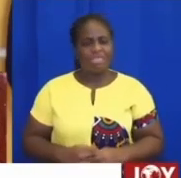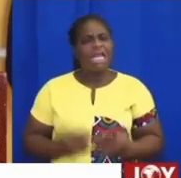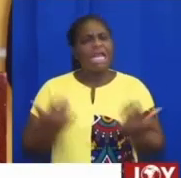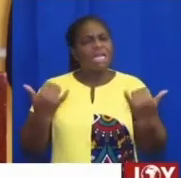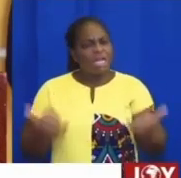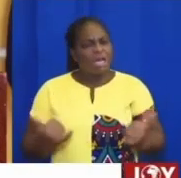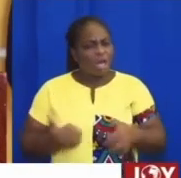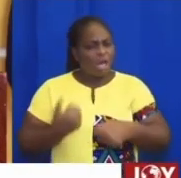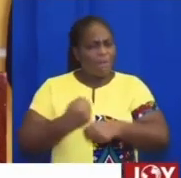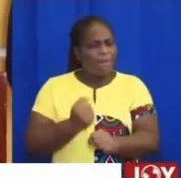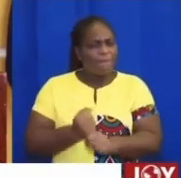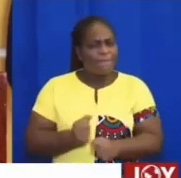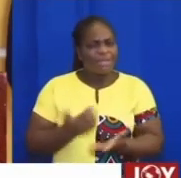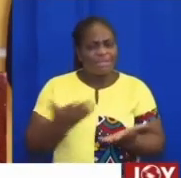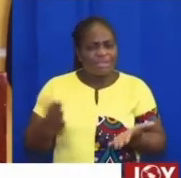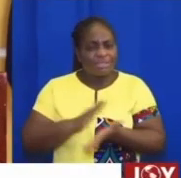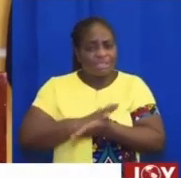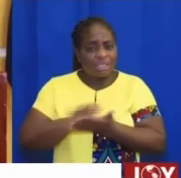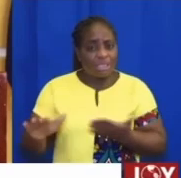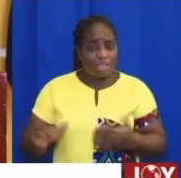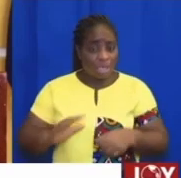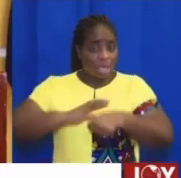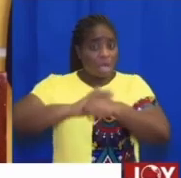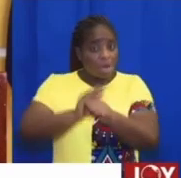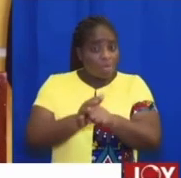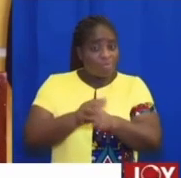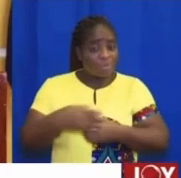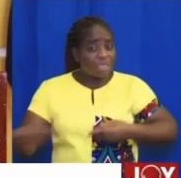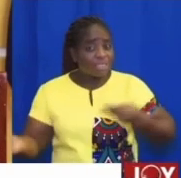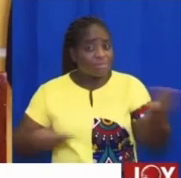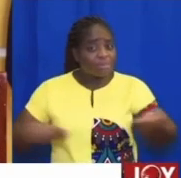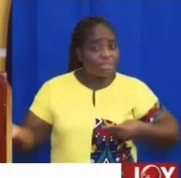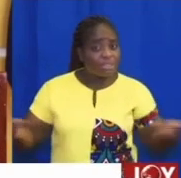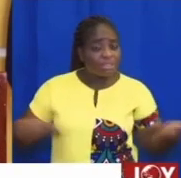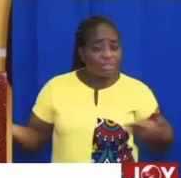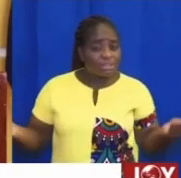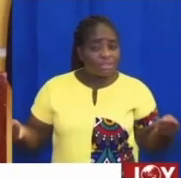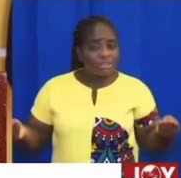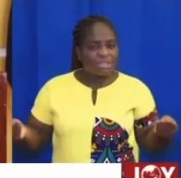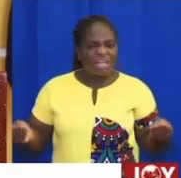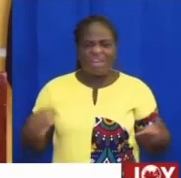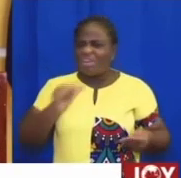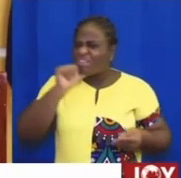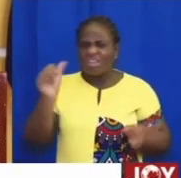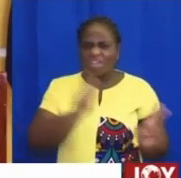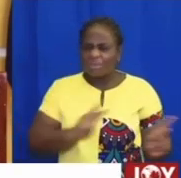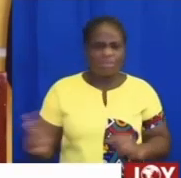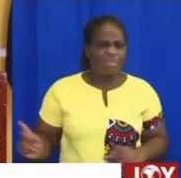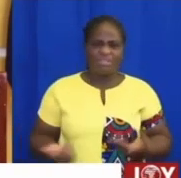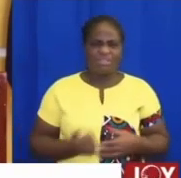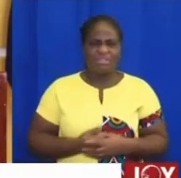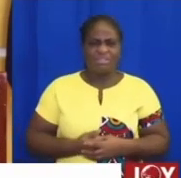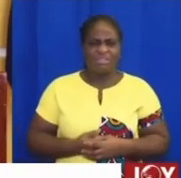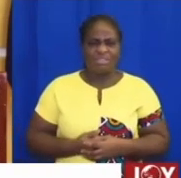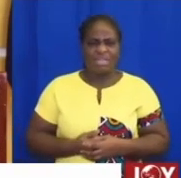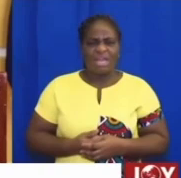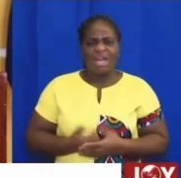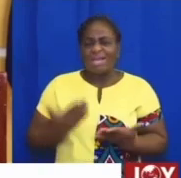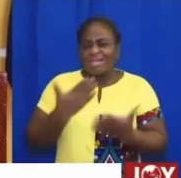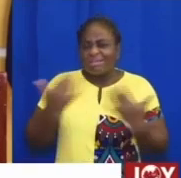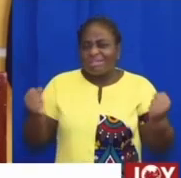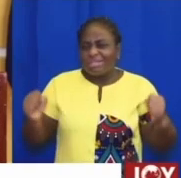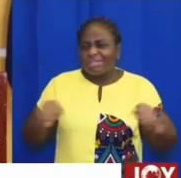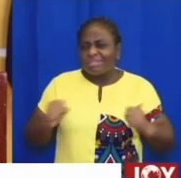Let me make it clear that COVID expenditures, essentially unplanned, have been subject at